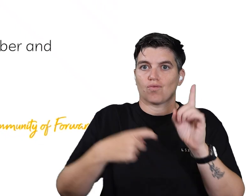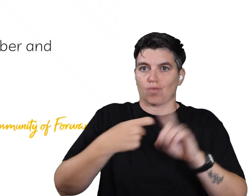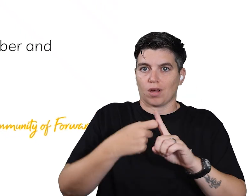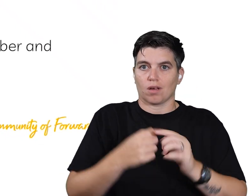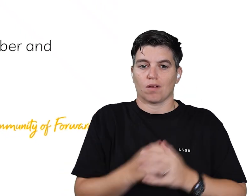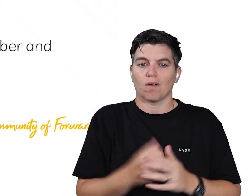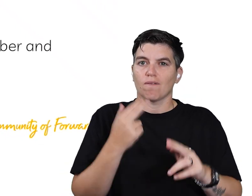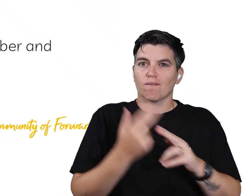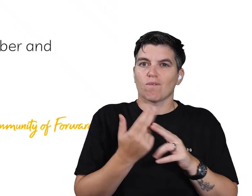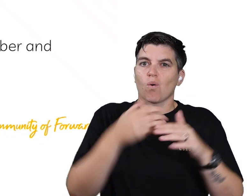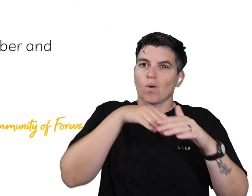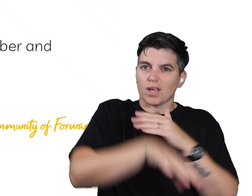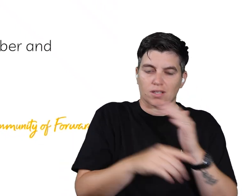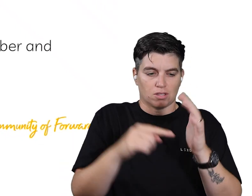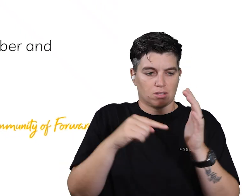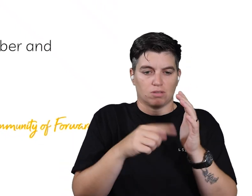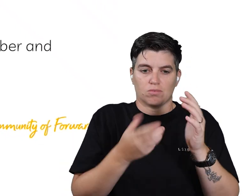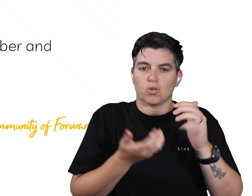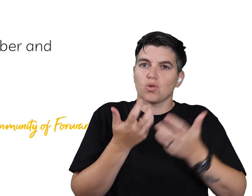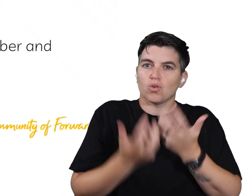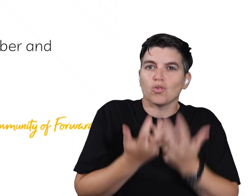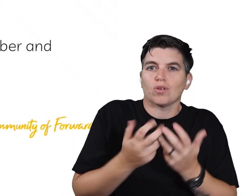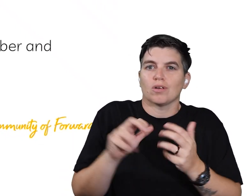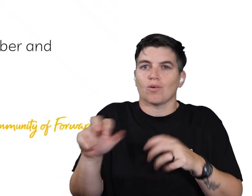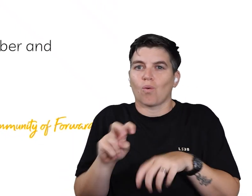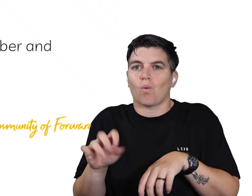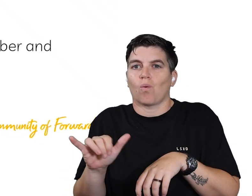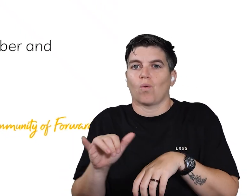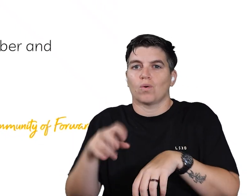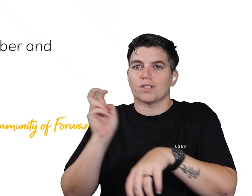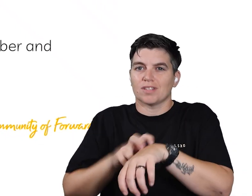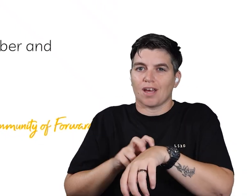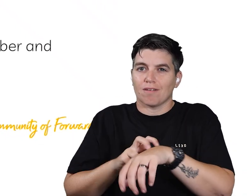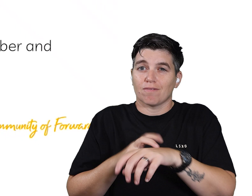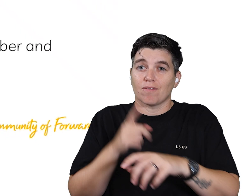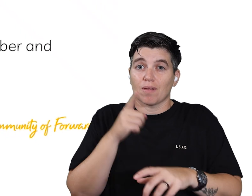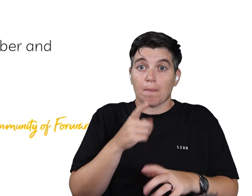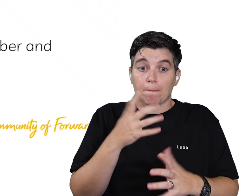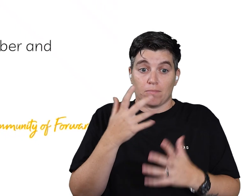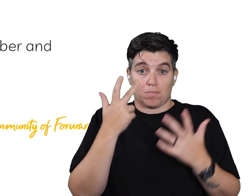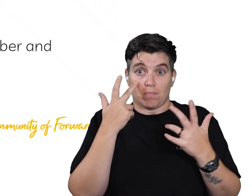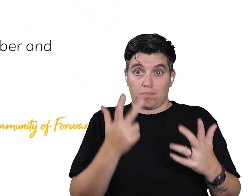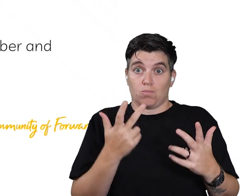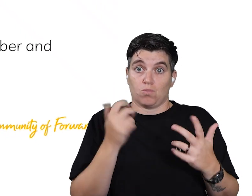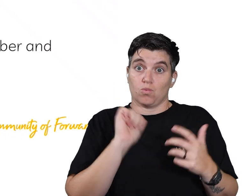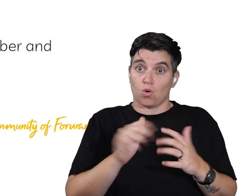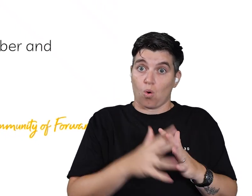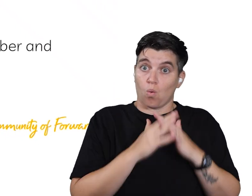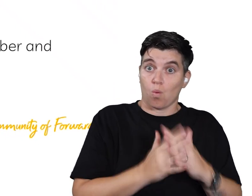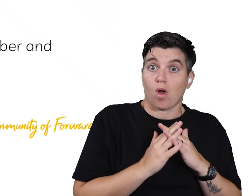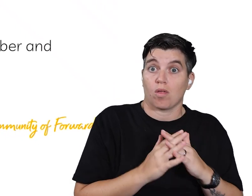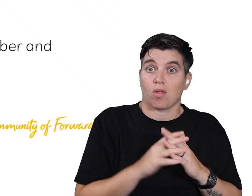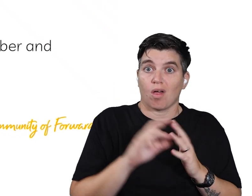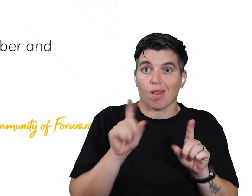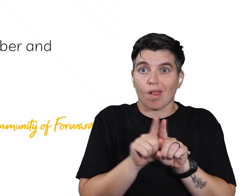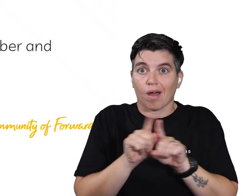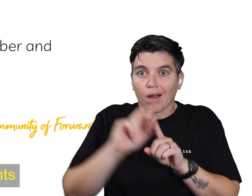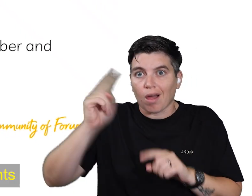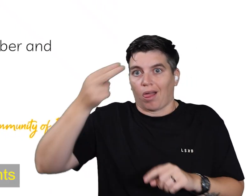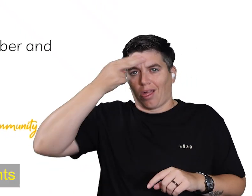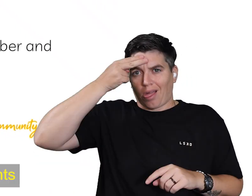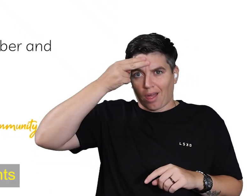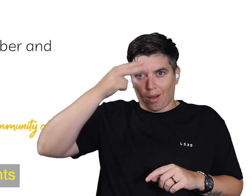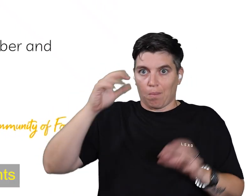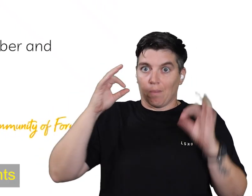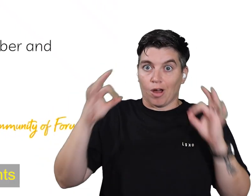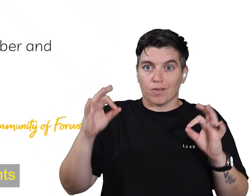of tertiary admission and is not a measure of worth or a branding on one's head when they complete their senior schooling.